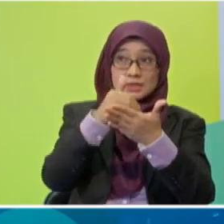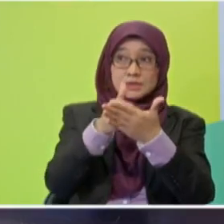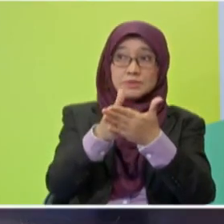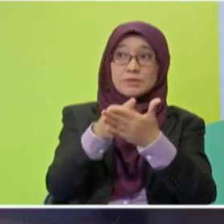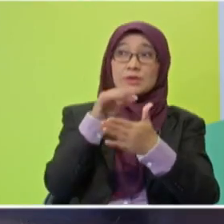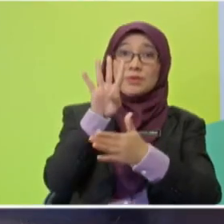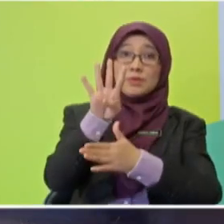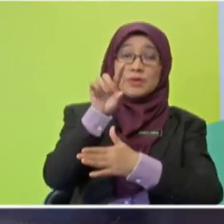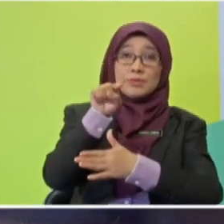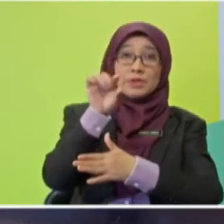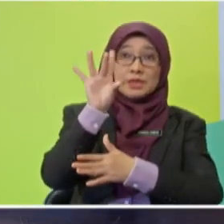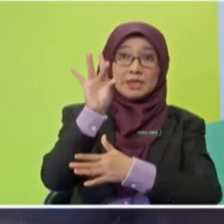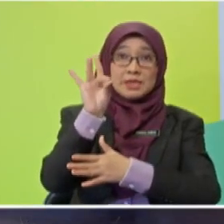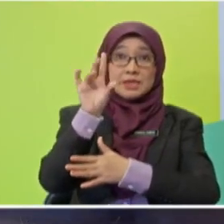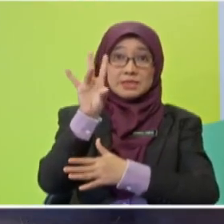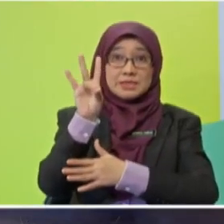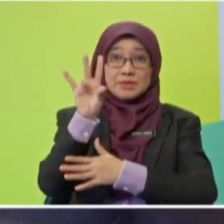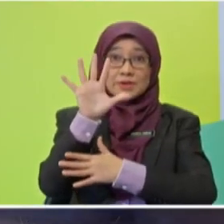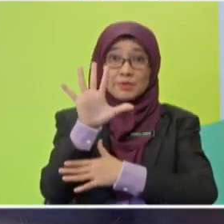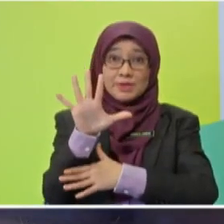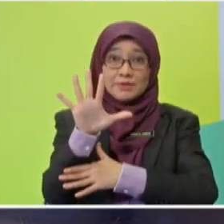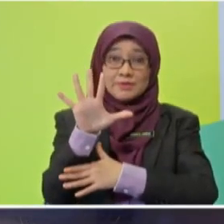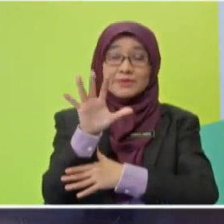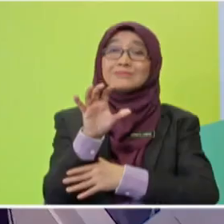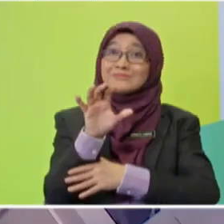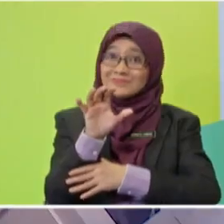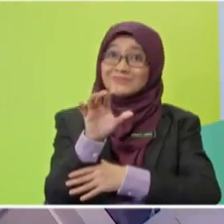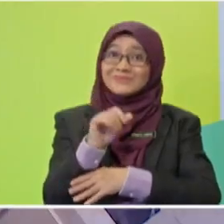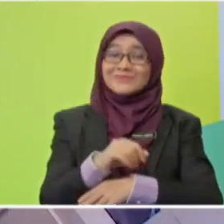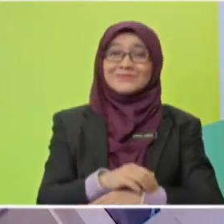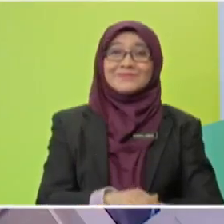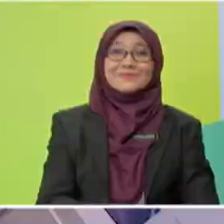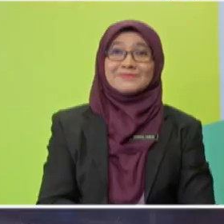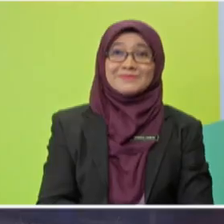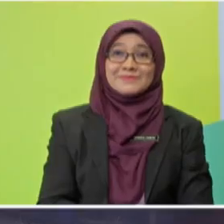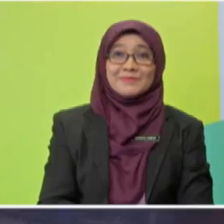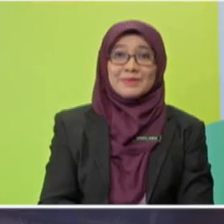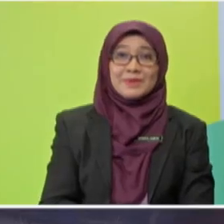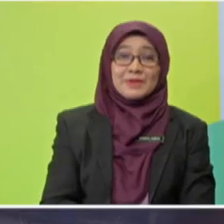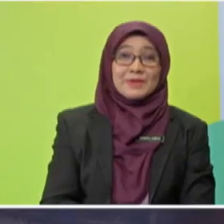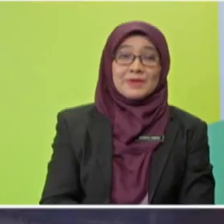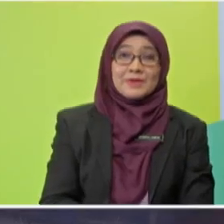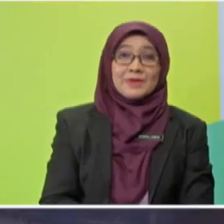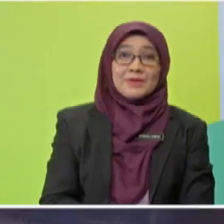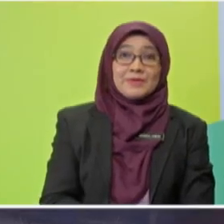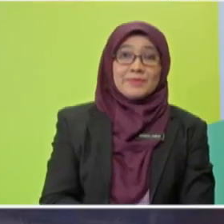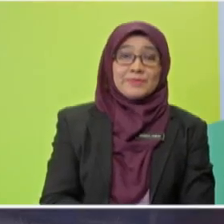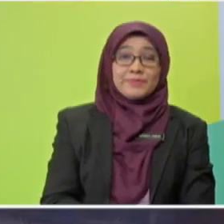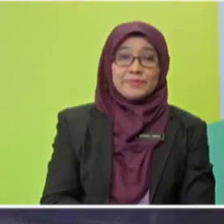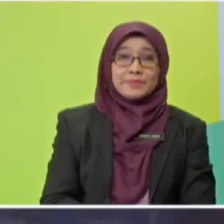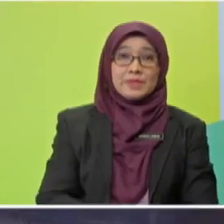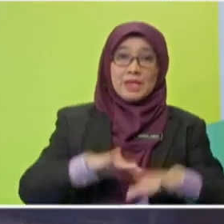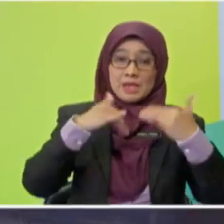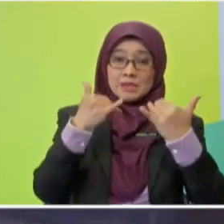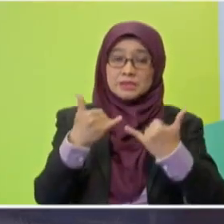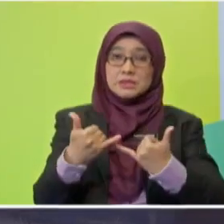4.875. Okay, you got it? Yeah. Okay, before we go to the practice, okay, I would like to explain more on